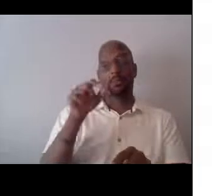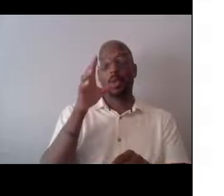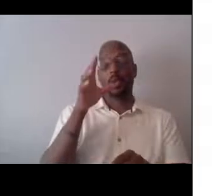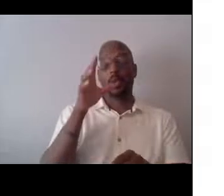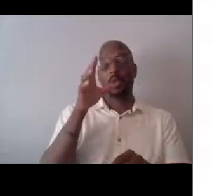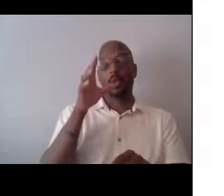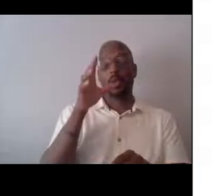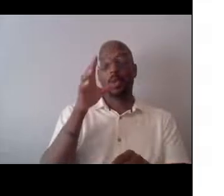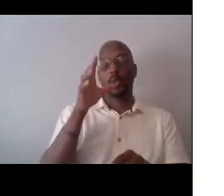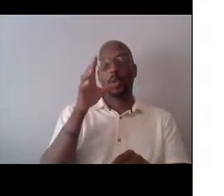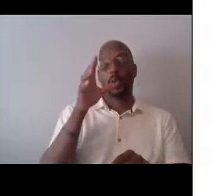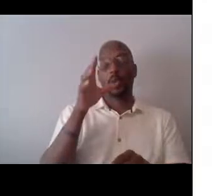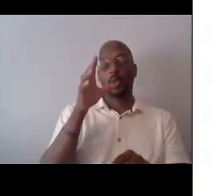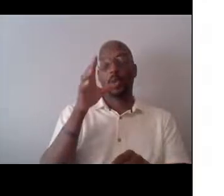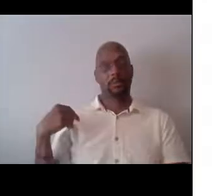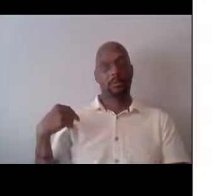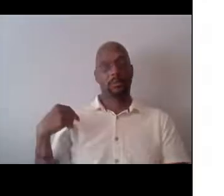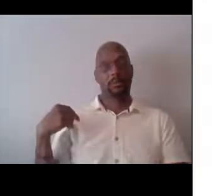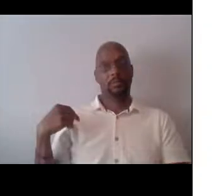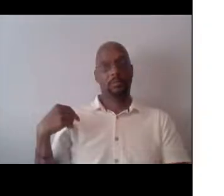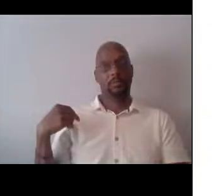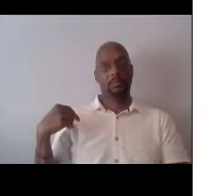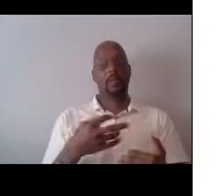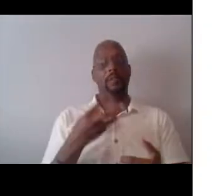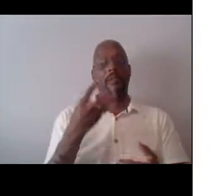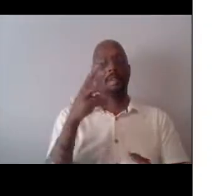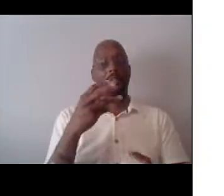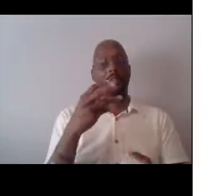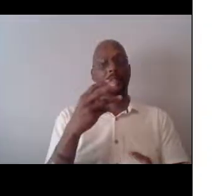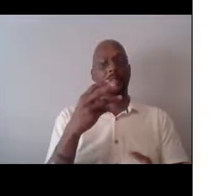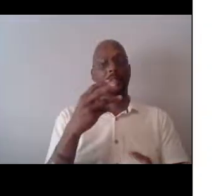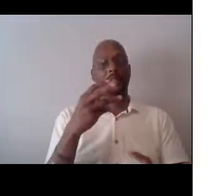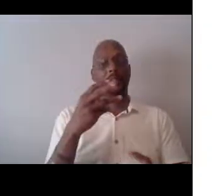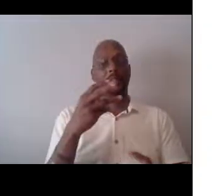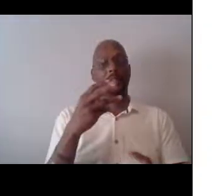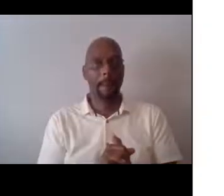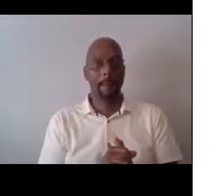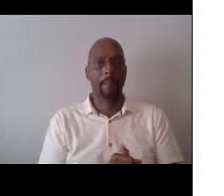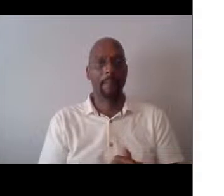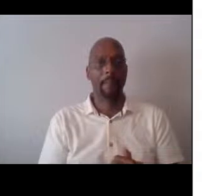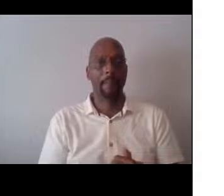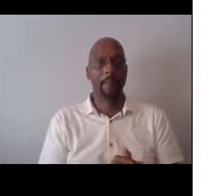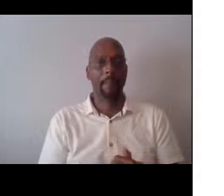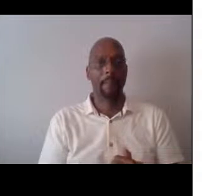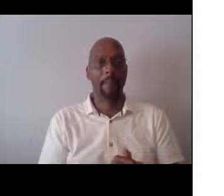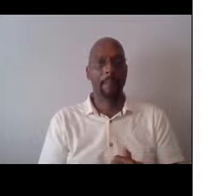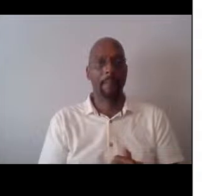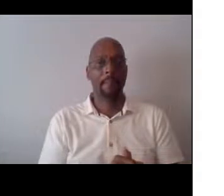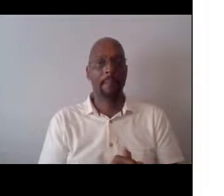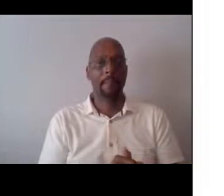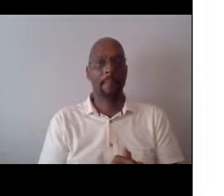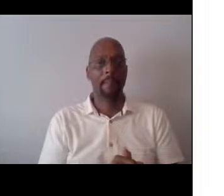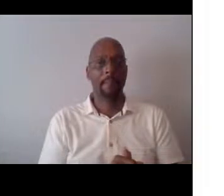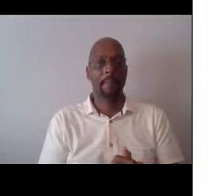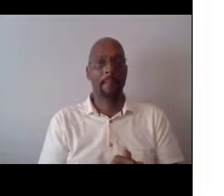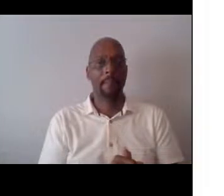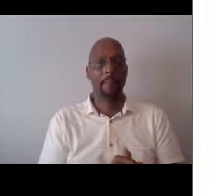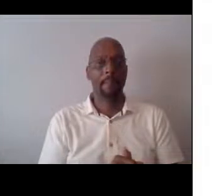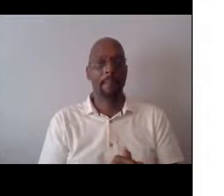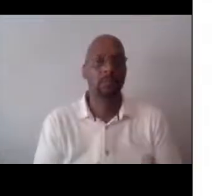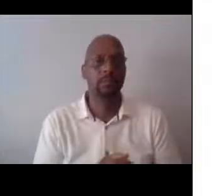the 17th? That's a good question. No. We felt that the remaining